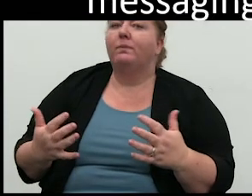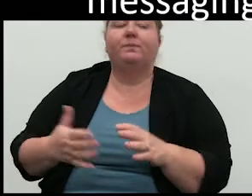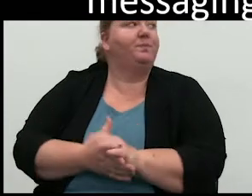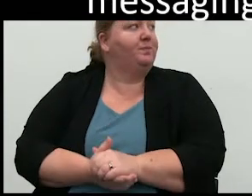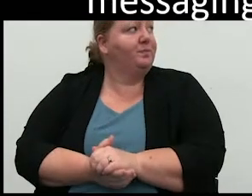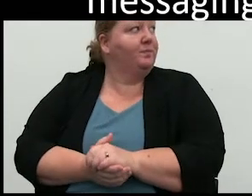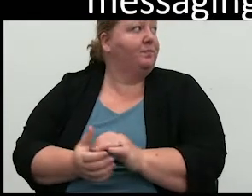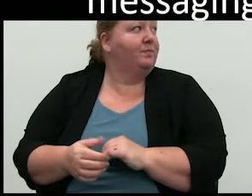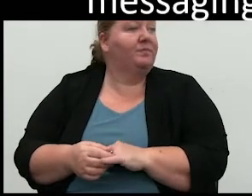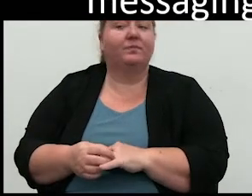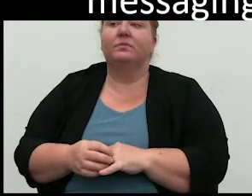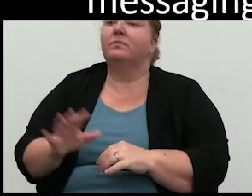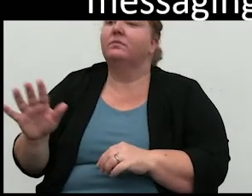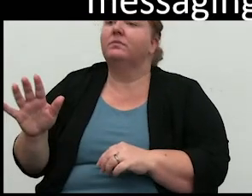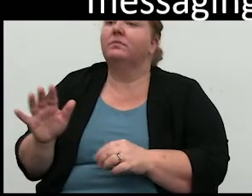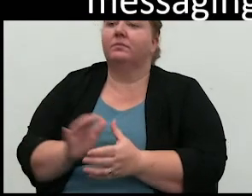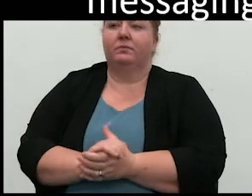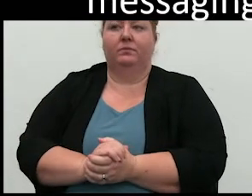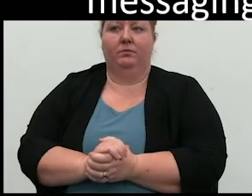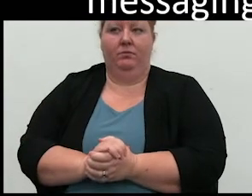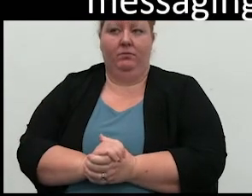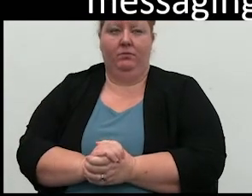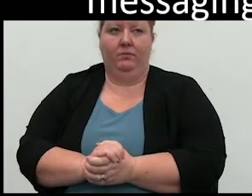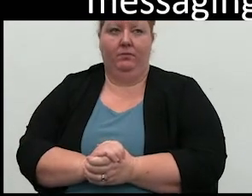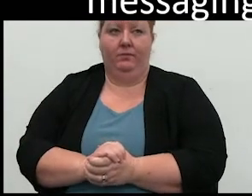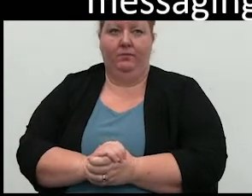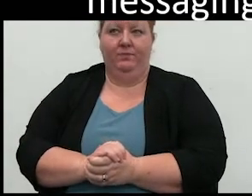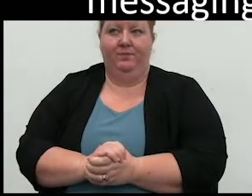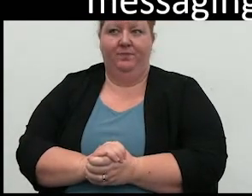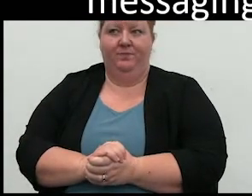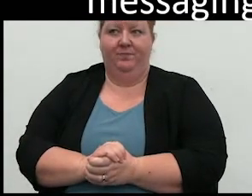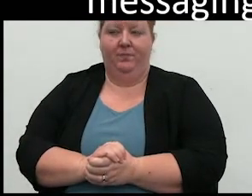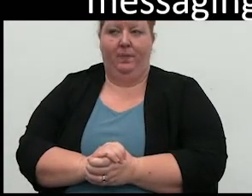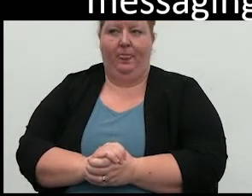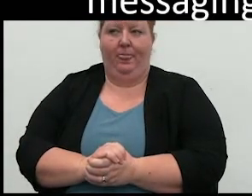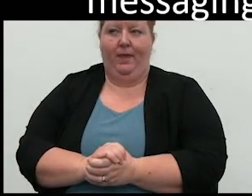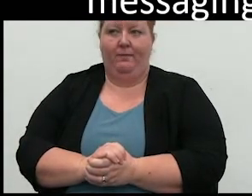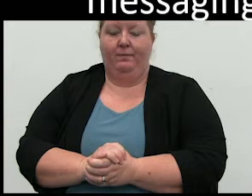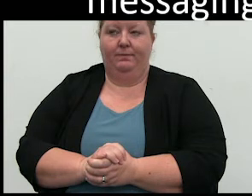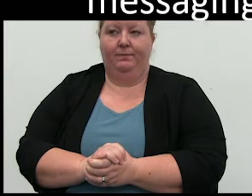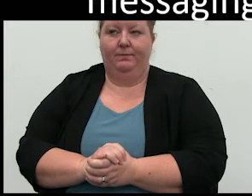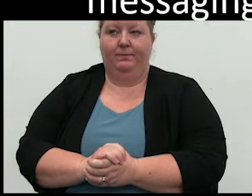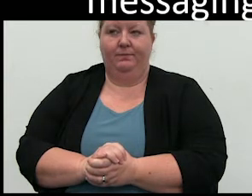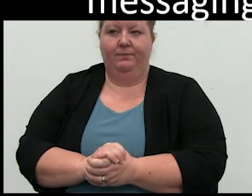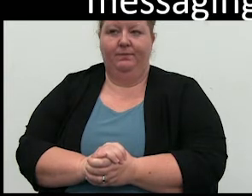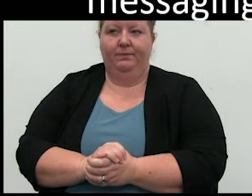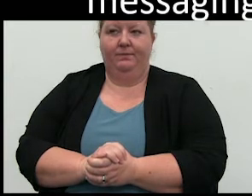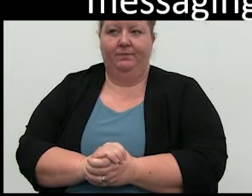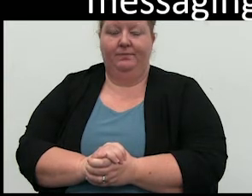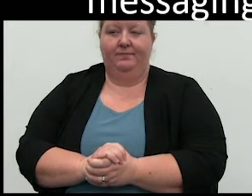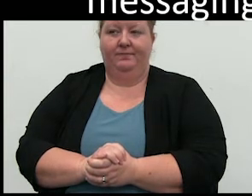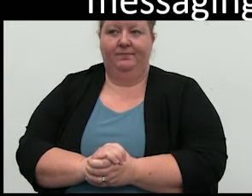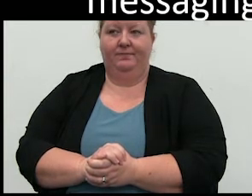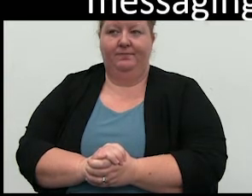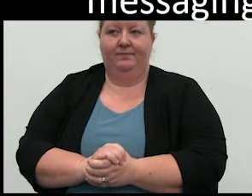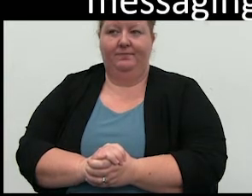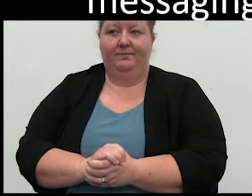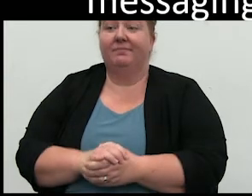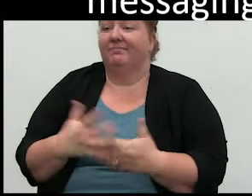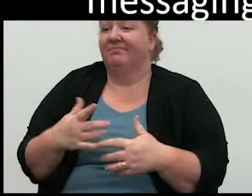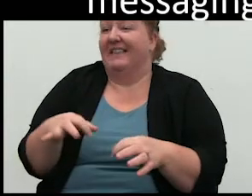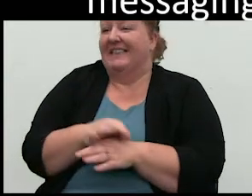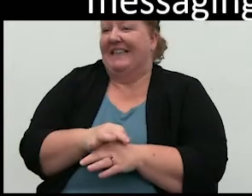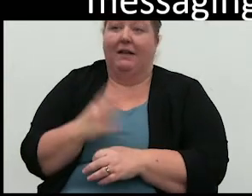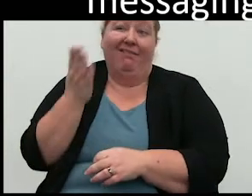don't normally put loads of words on slides because you're all now reading the words instead of listening to me, which is fine, but I